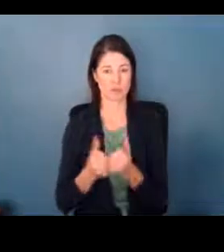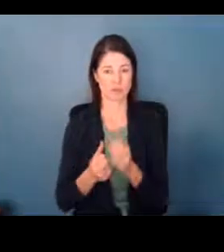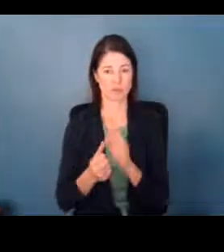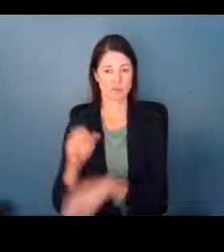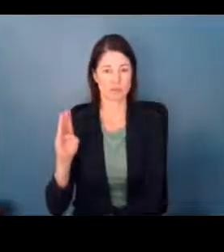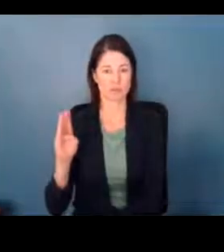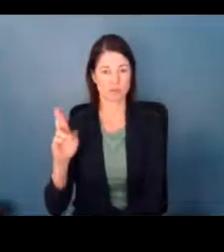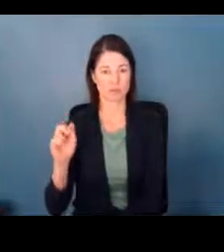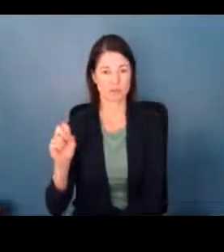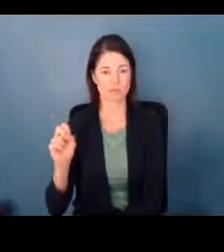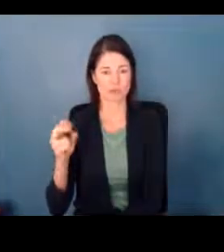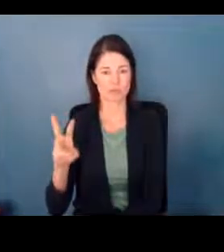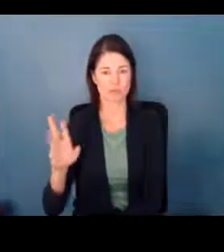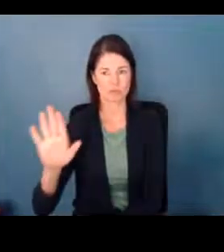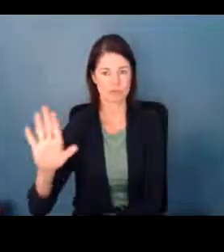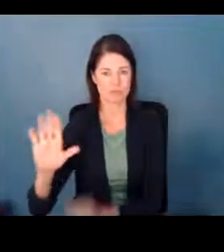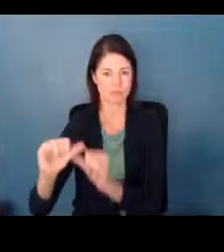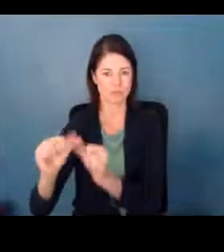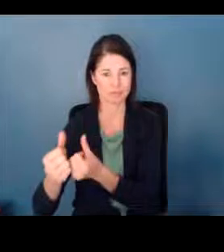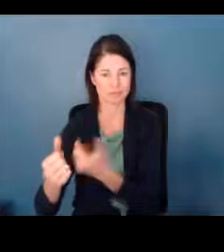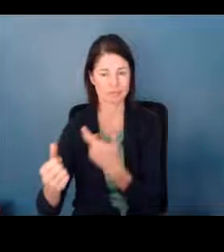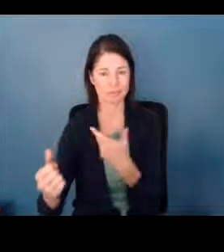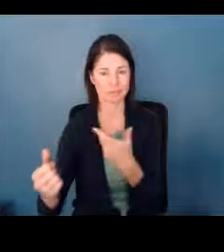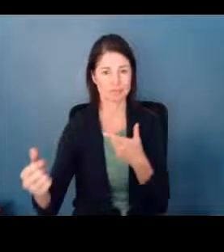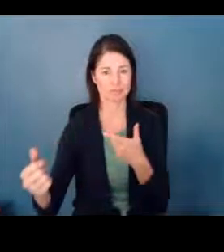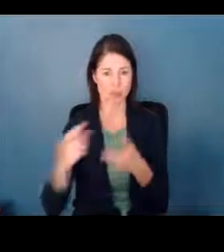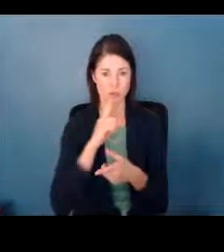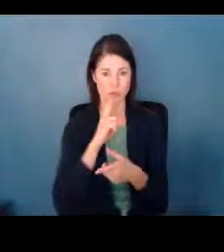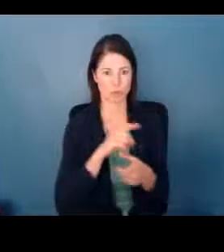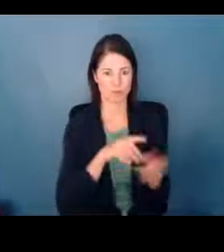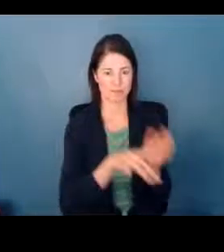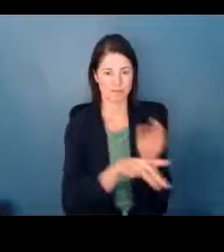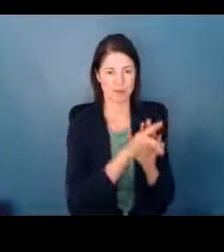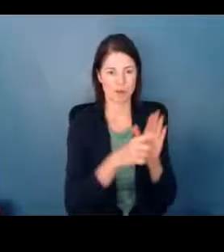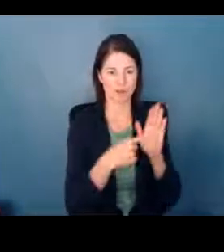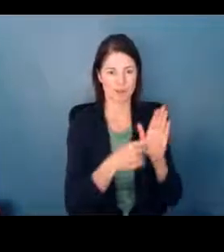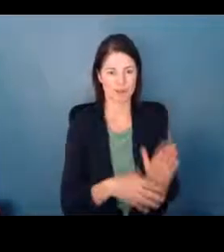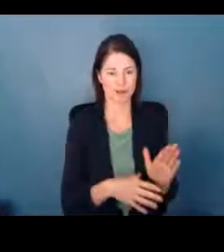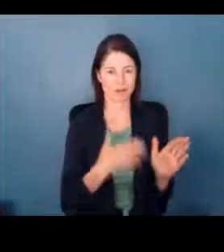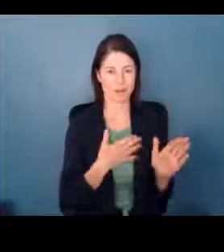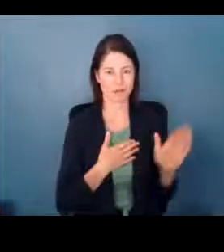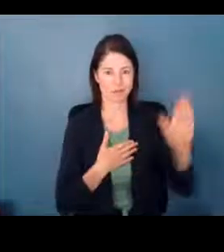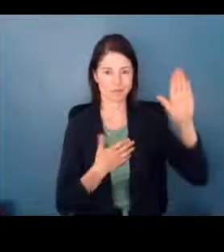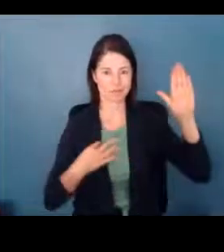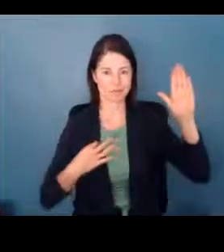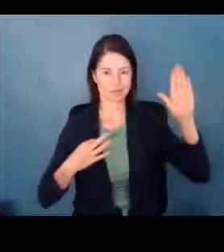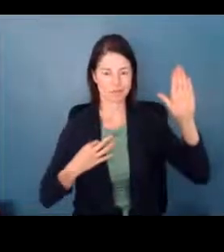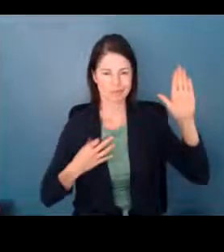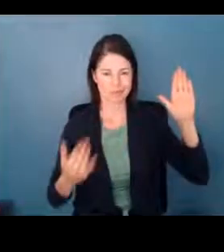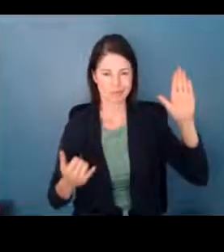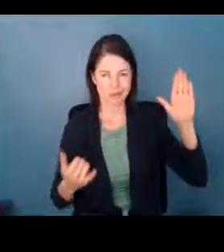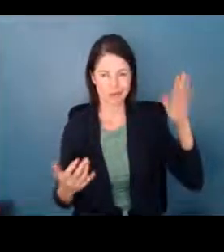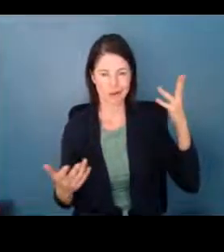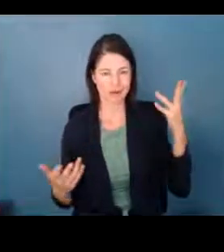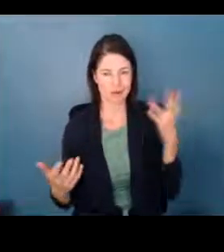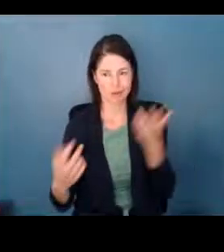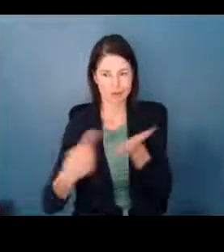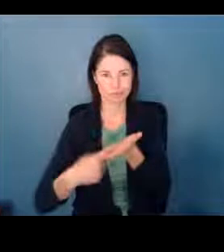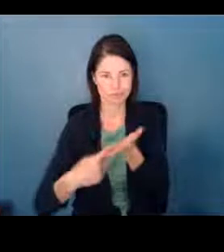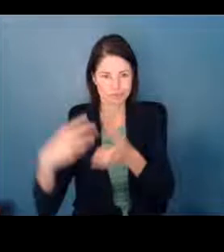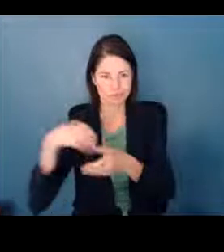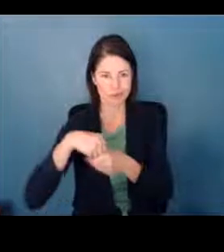victimize themselves on the front end so they're not victimized on the back end. Sounds good. Yeah, and the idea is they're not gonna have to pay gas tax, that they're gonna pay the